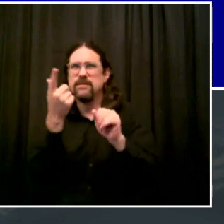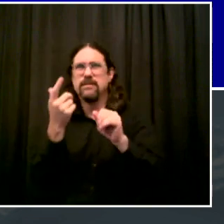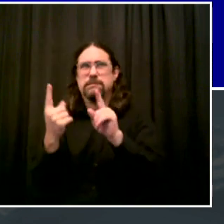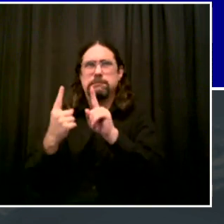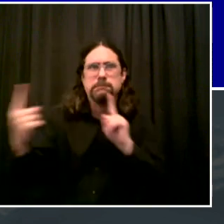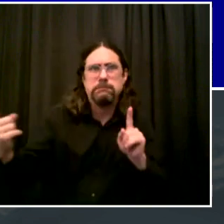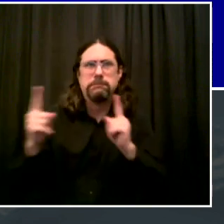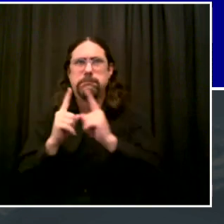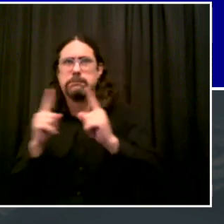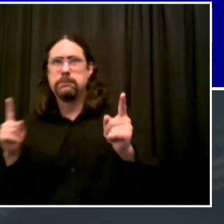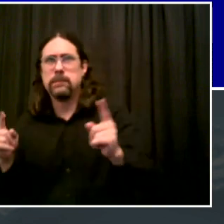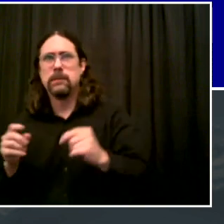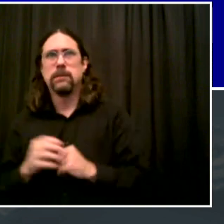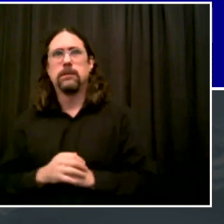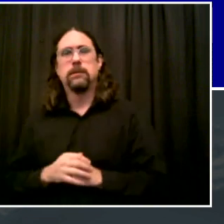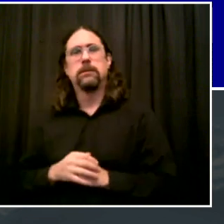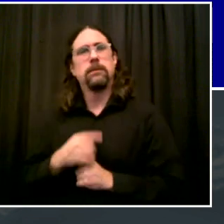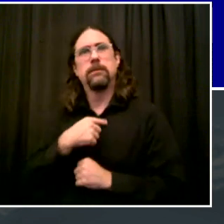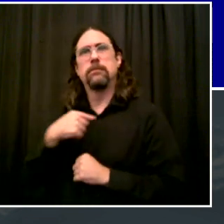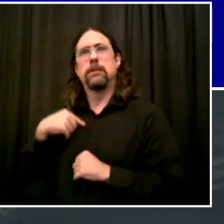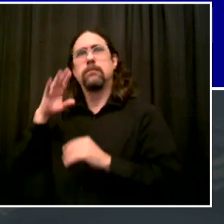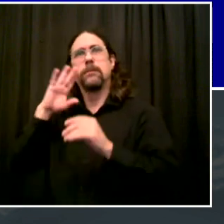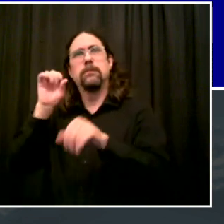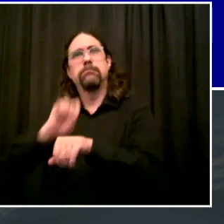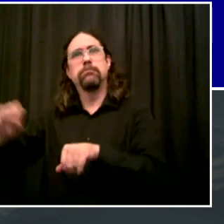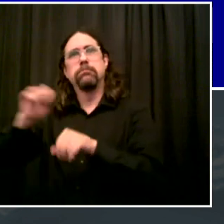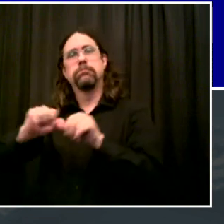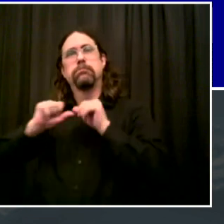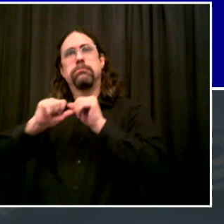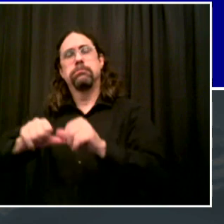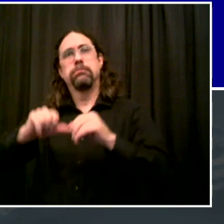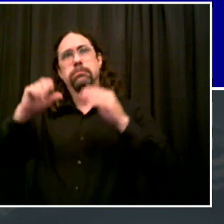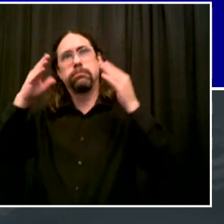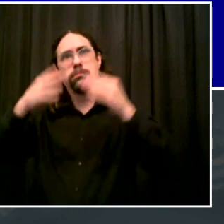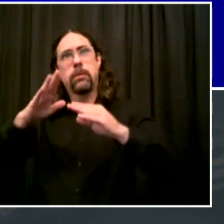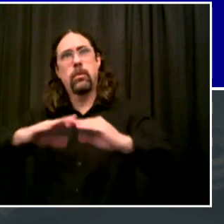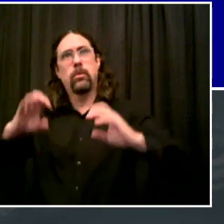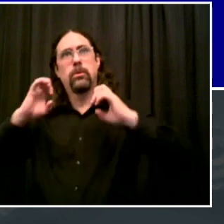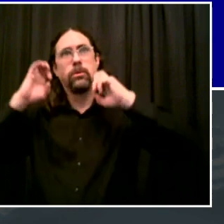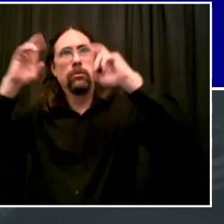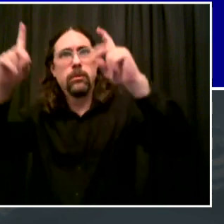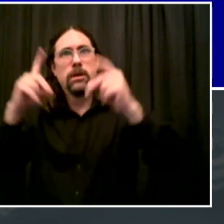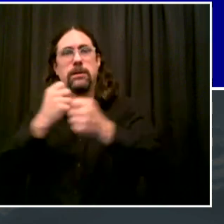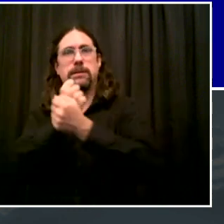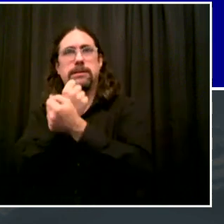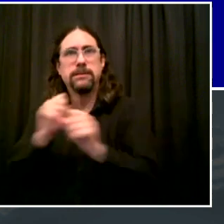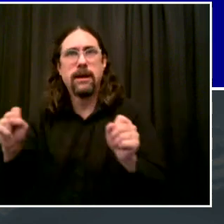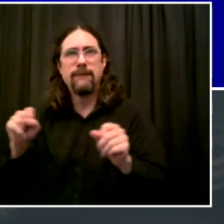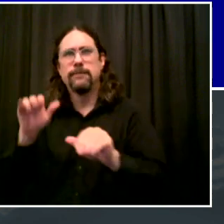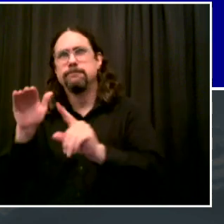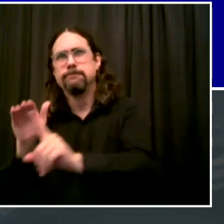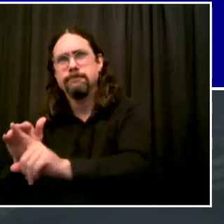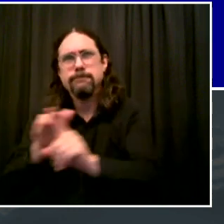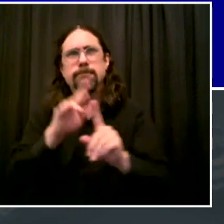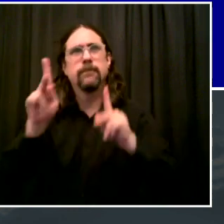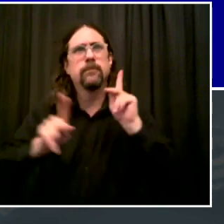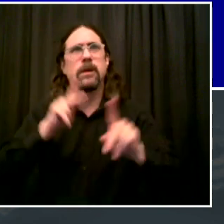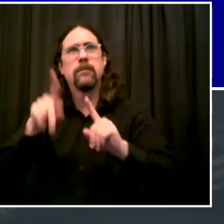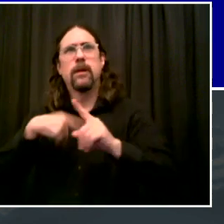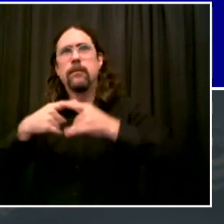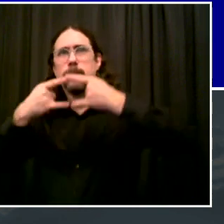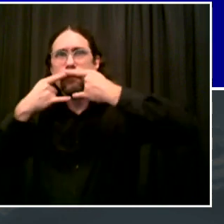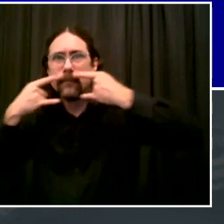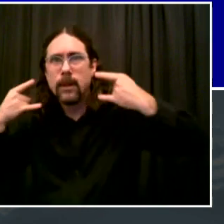coverings, and safely reopening practices. The grant will run from July through November in amounts ranging